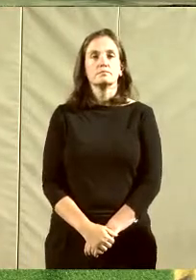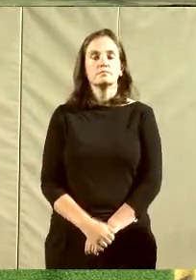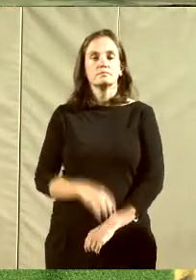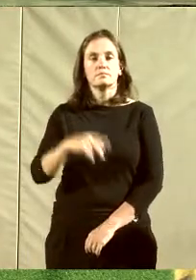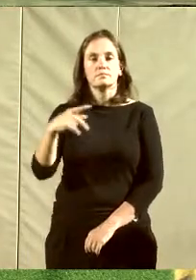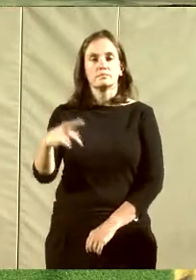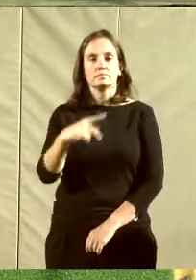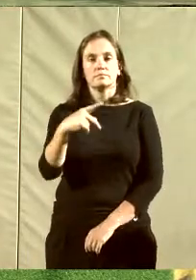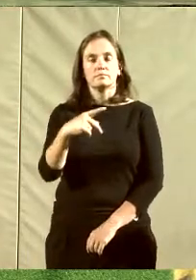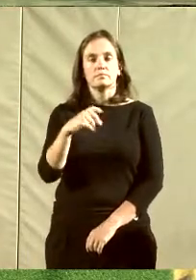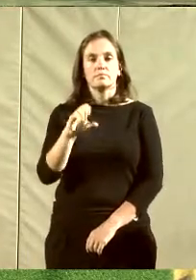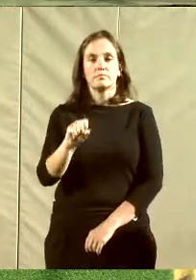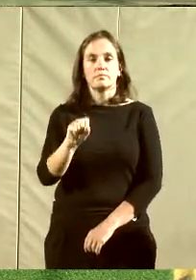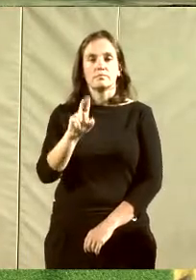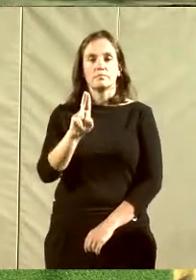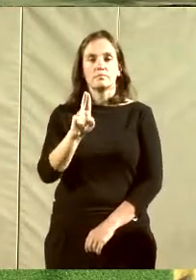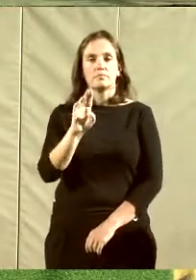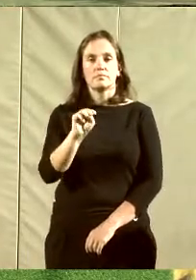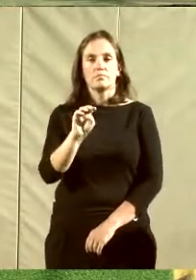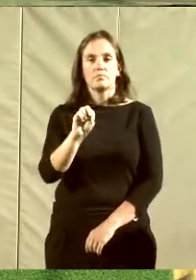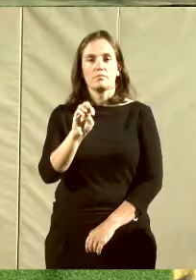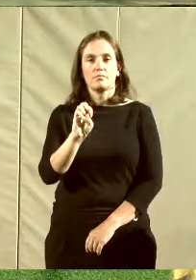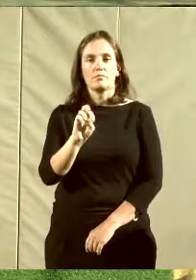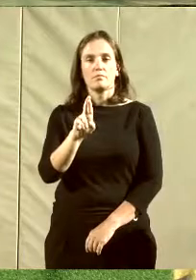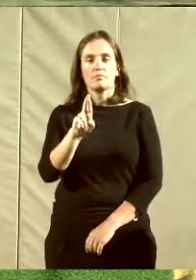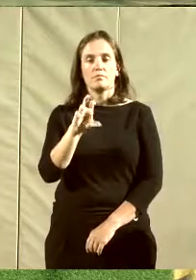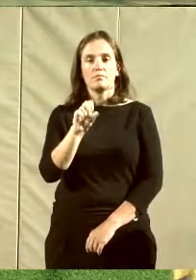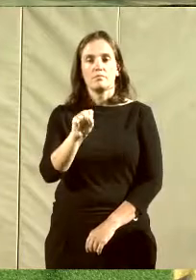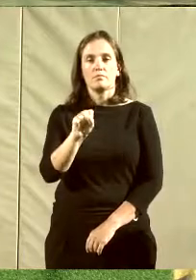Paris Marie Summers.